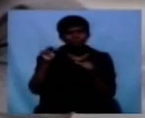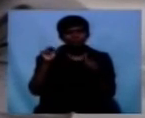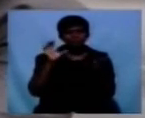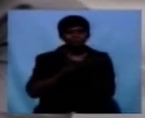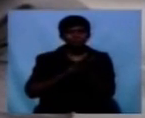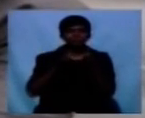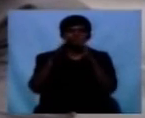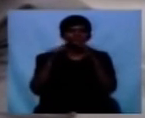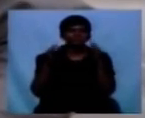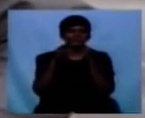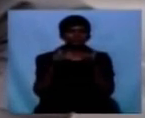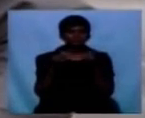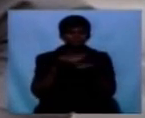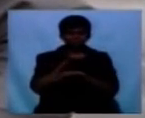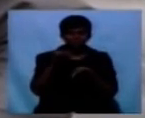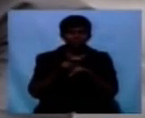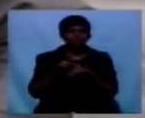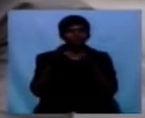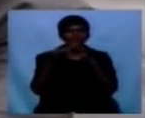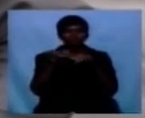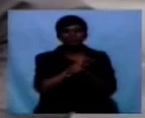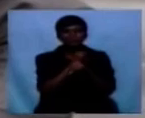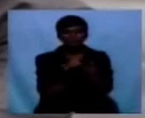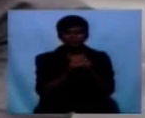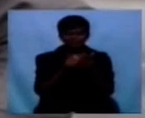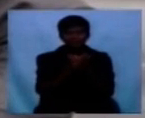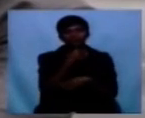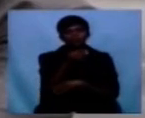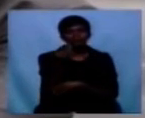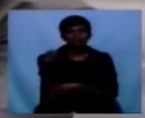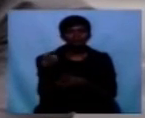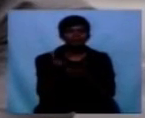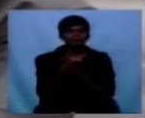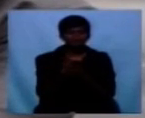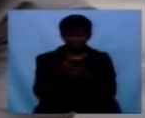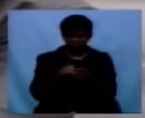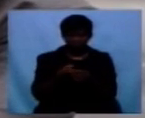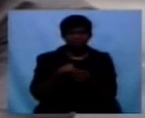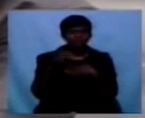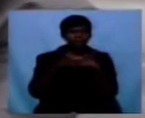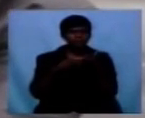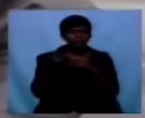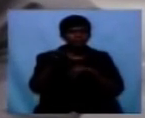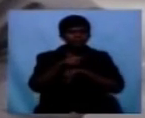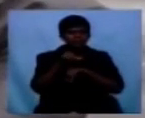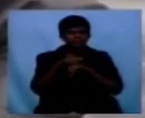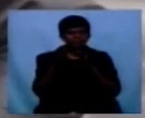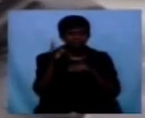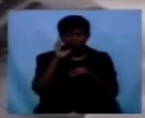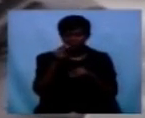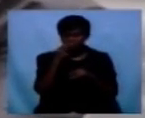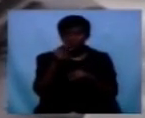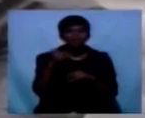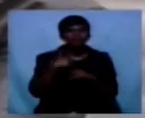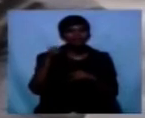units, the National Housing Authority, how have they distributed them? To me, a simple mathematician now look, we have 10